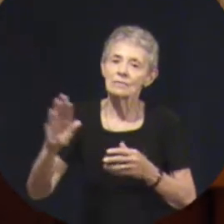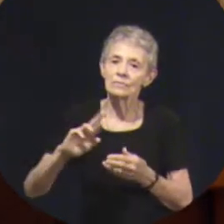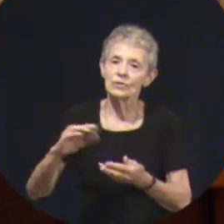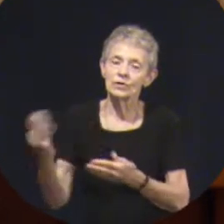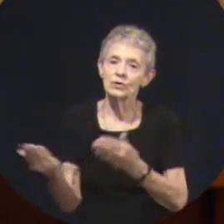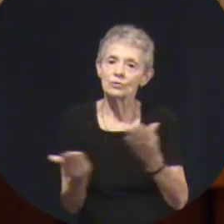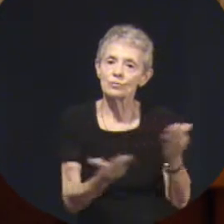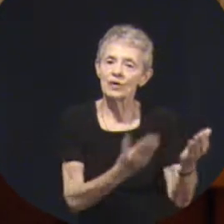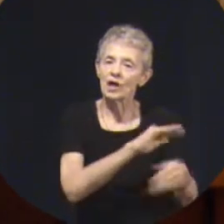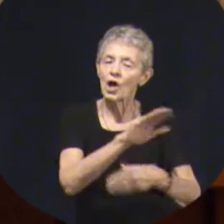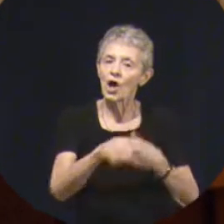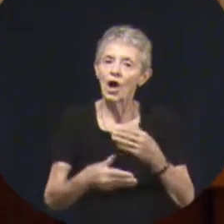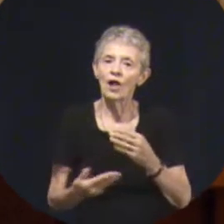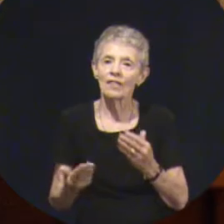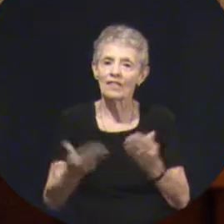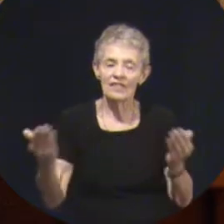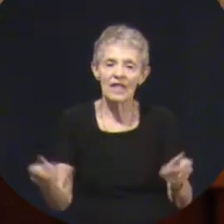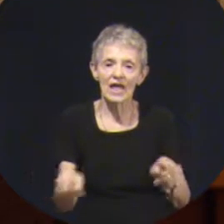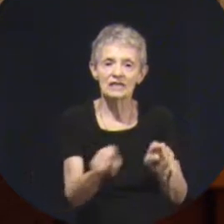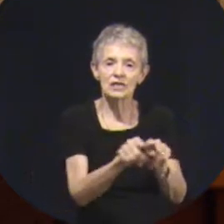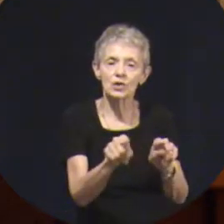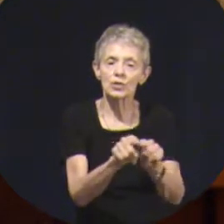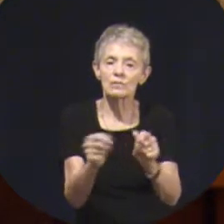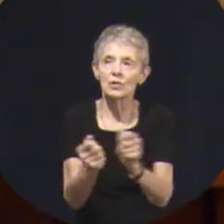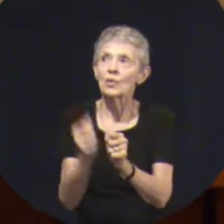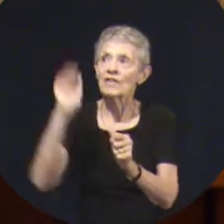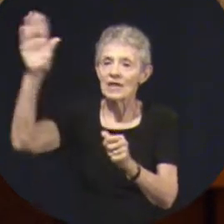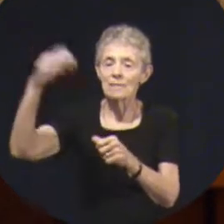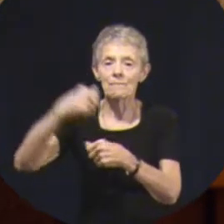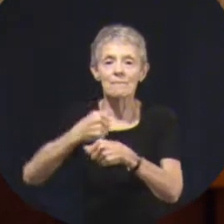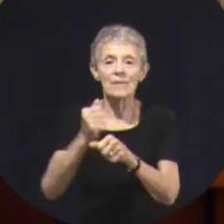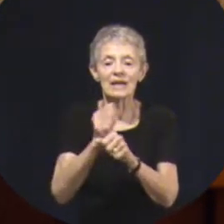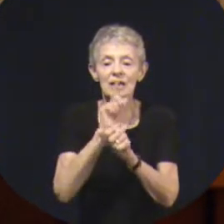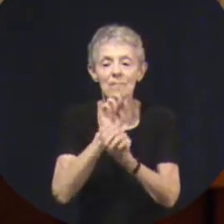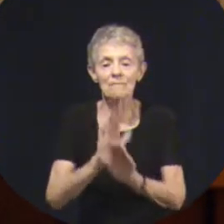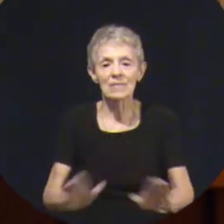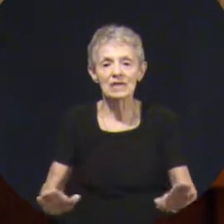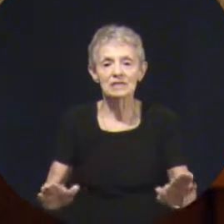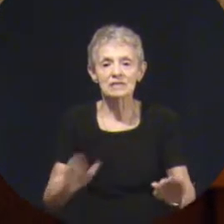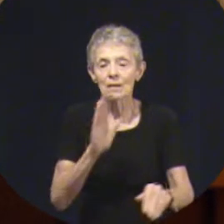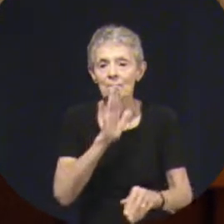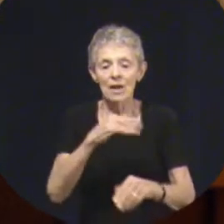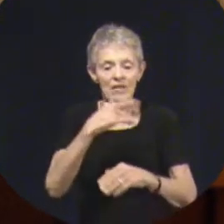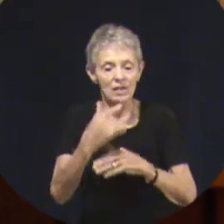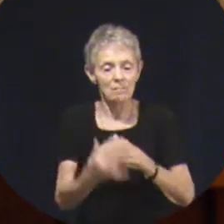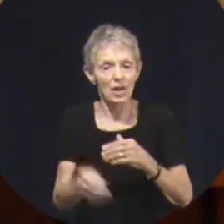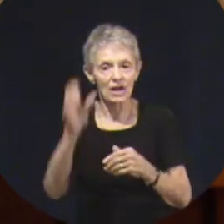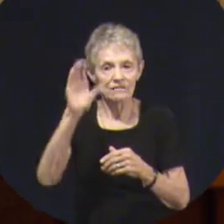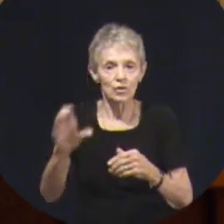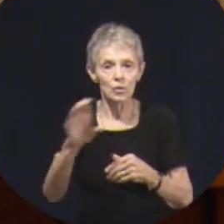Him, making peace by the blood of His cross through